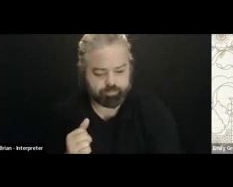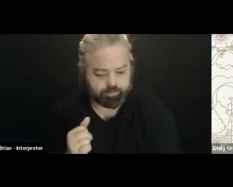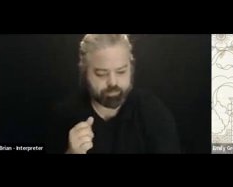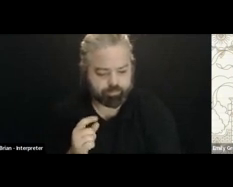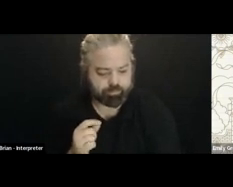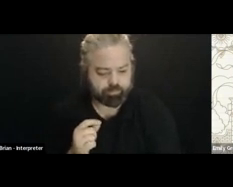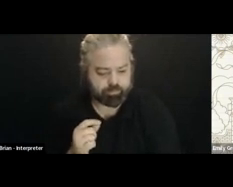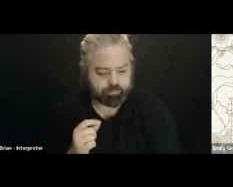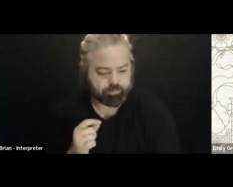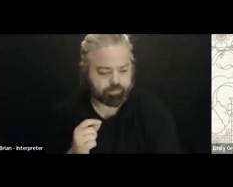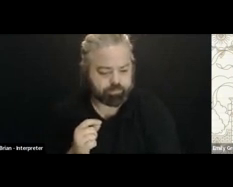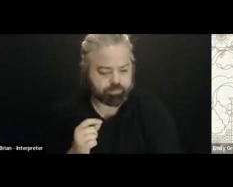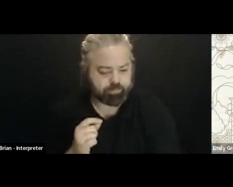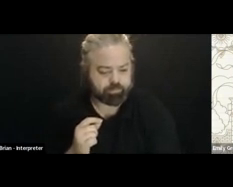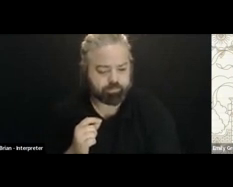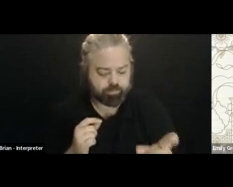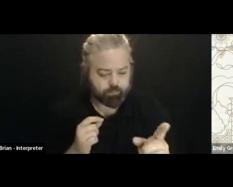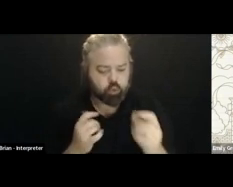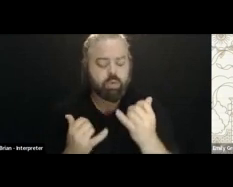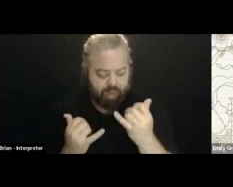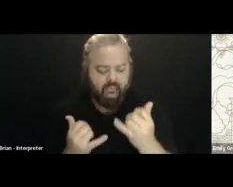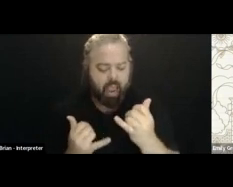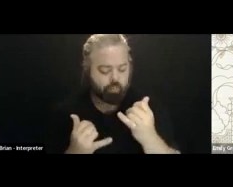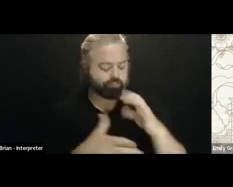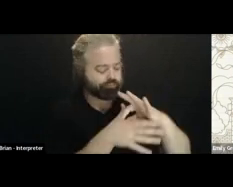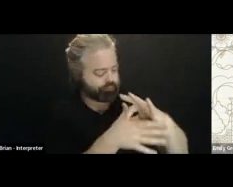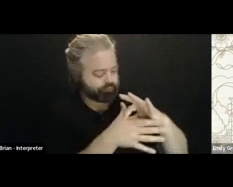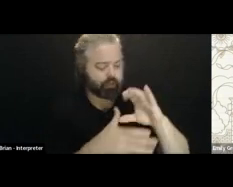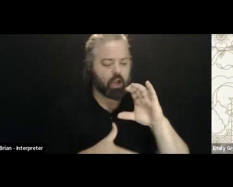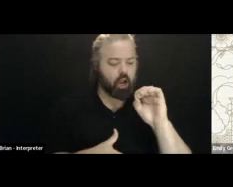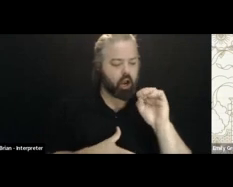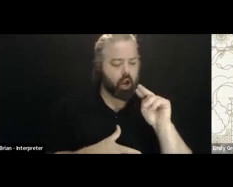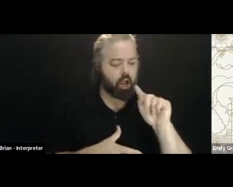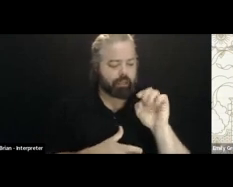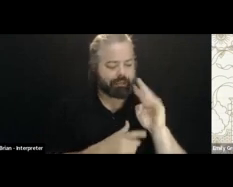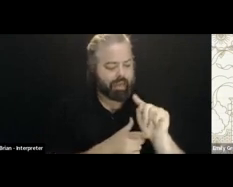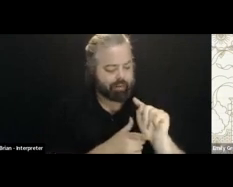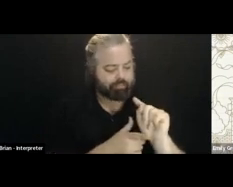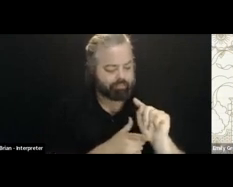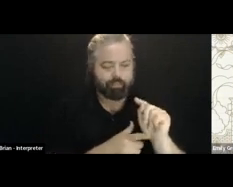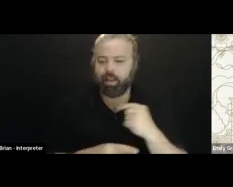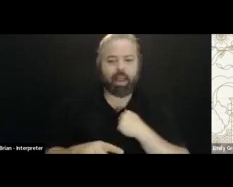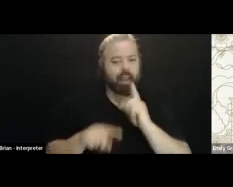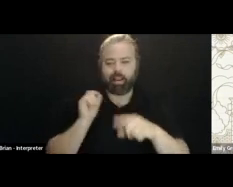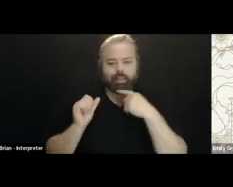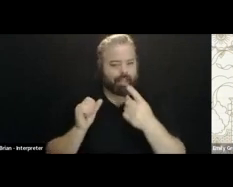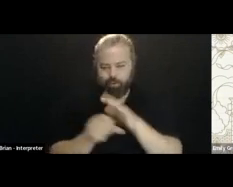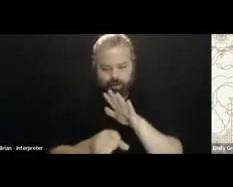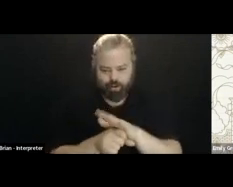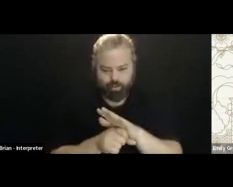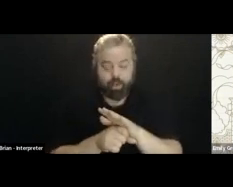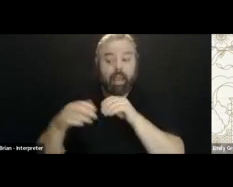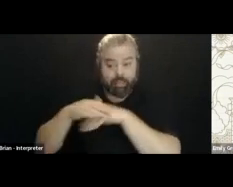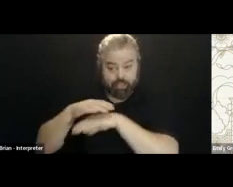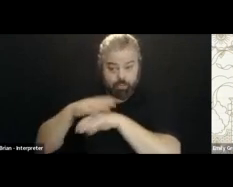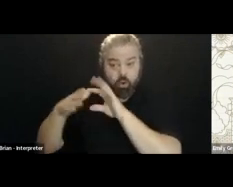Now let's move on to content. I cannot say this enough. Accessible content is better content. So